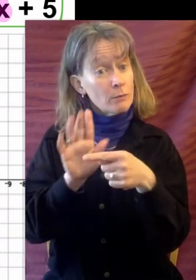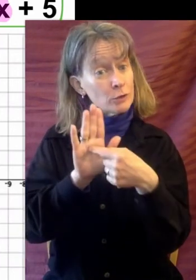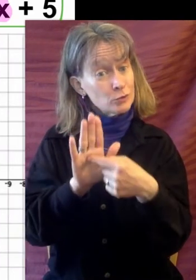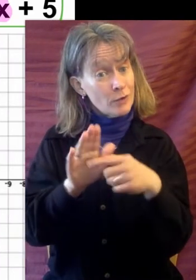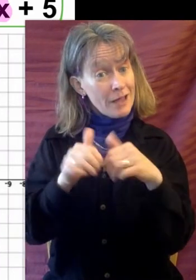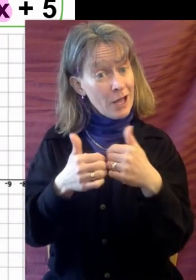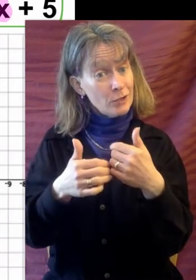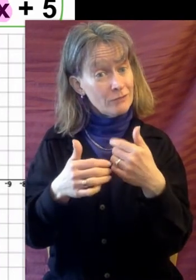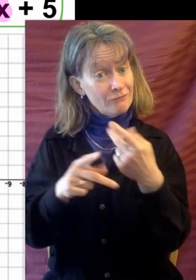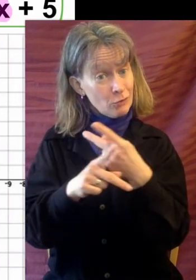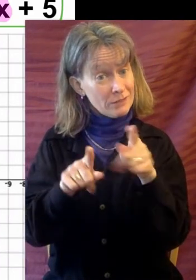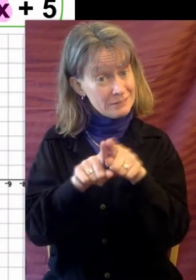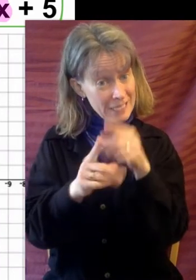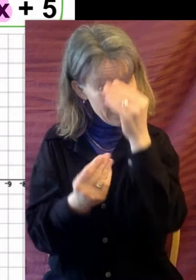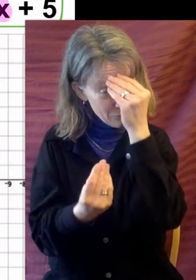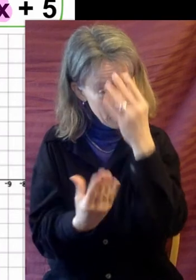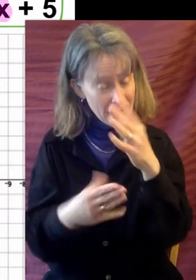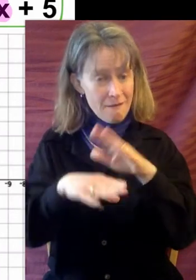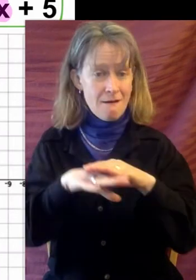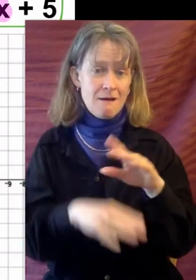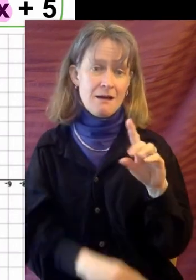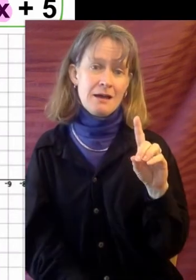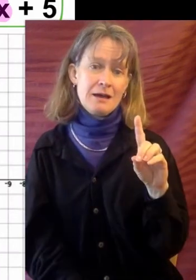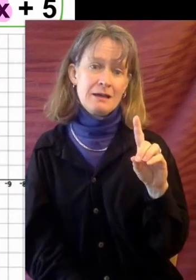So Desmos is spelled